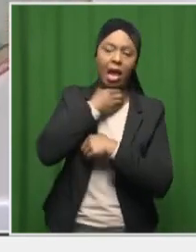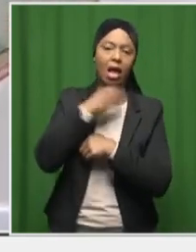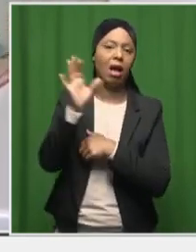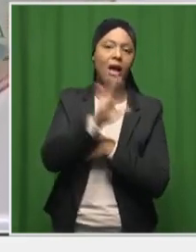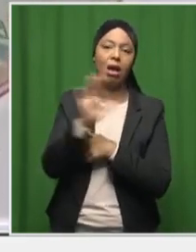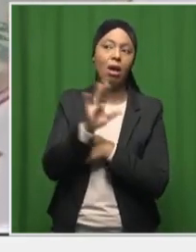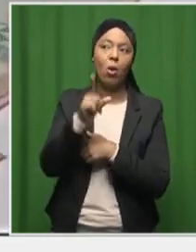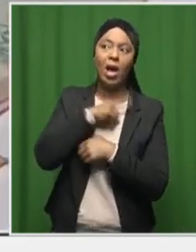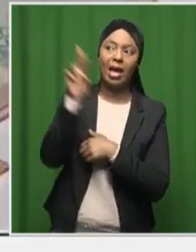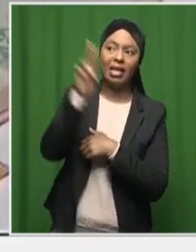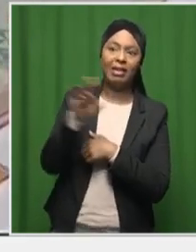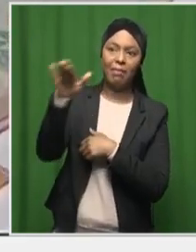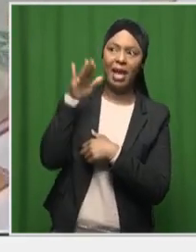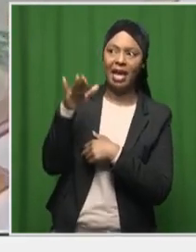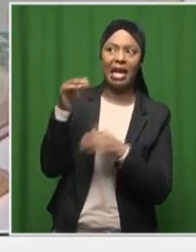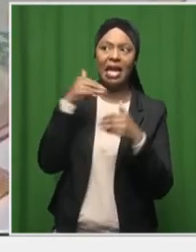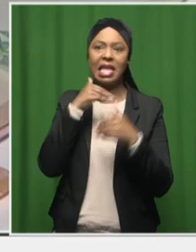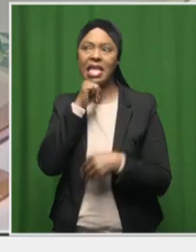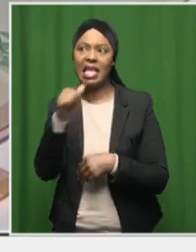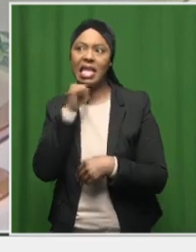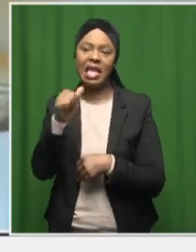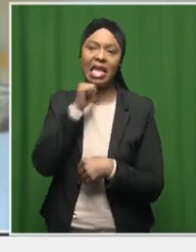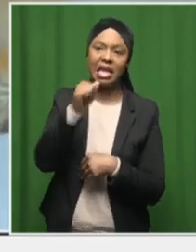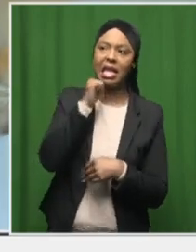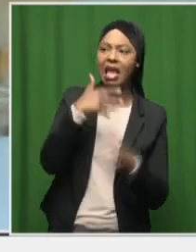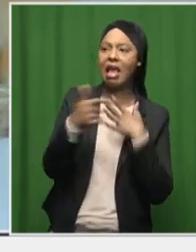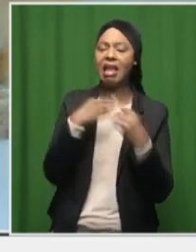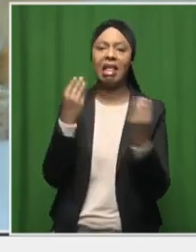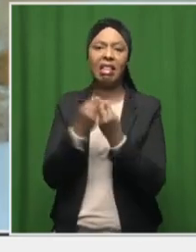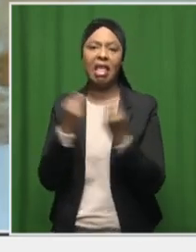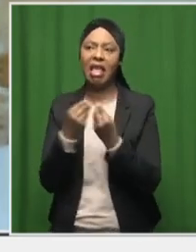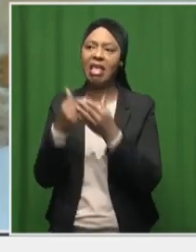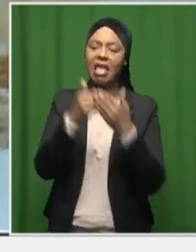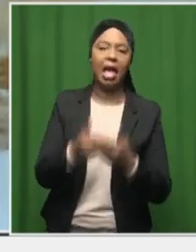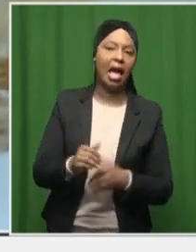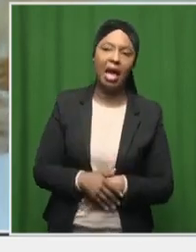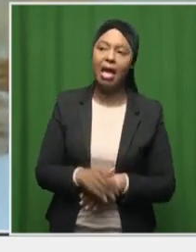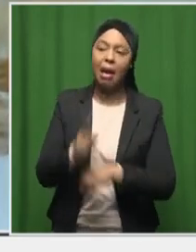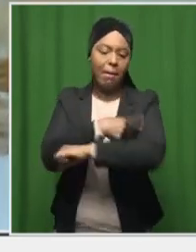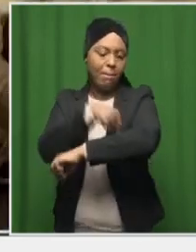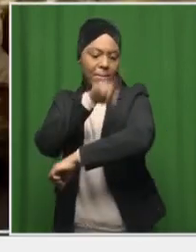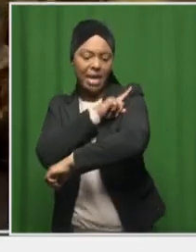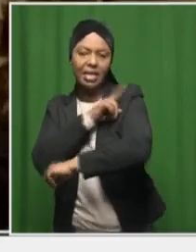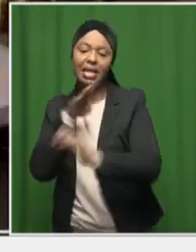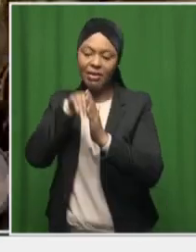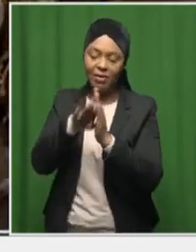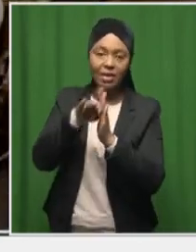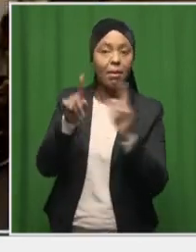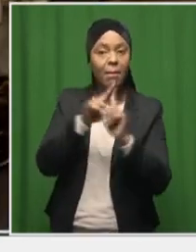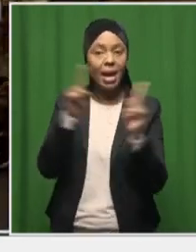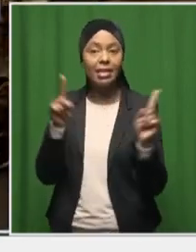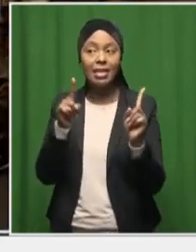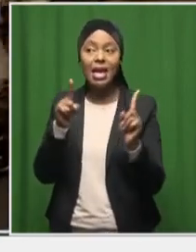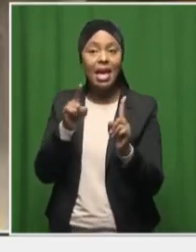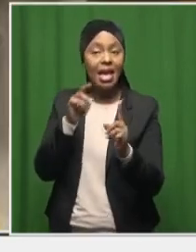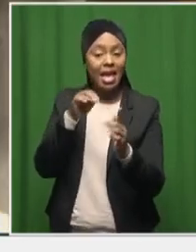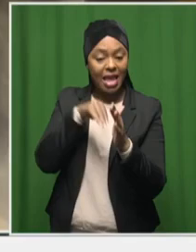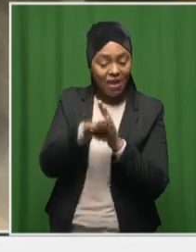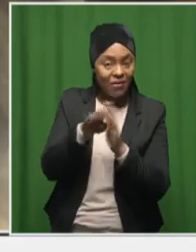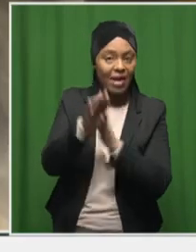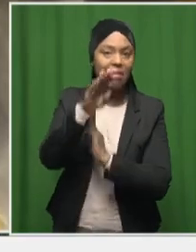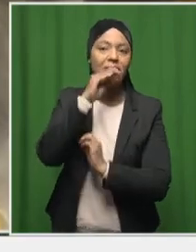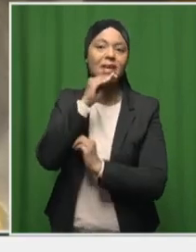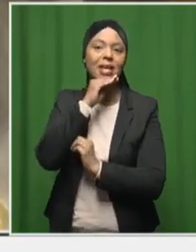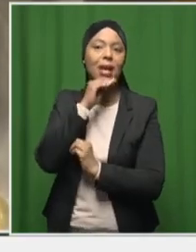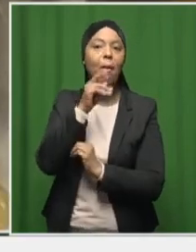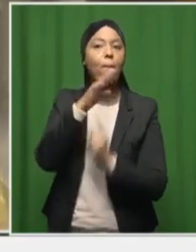the Reserve Bank doesn't care about anything else. Their mandate is inflation. Inflation is about the poor. If they become